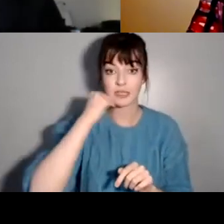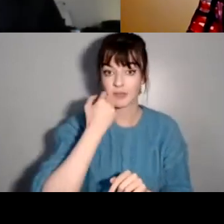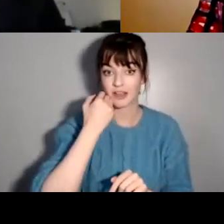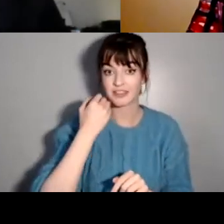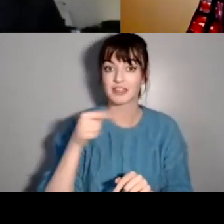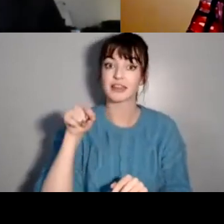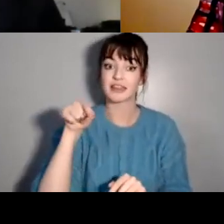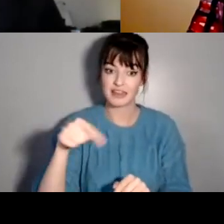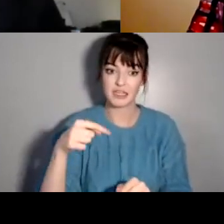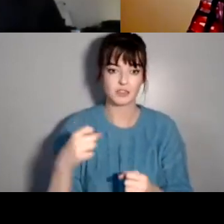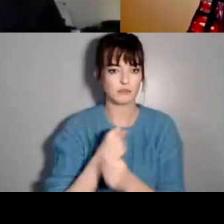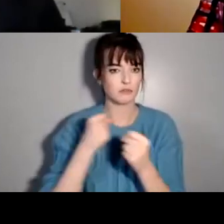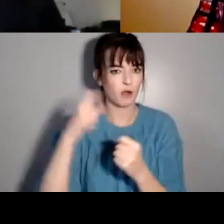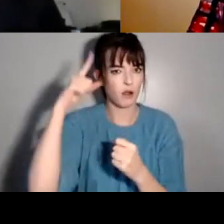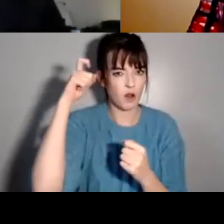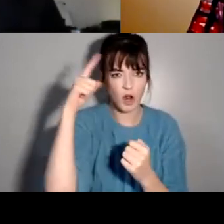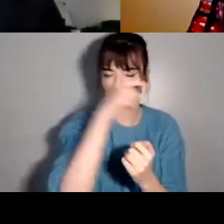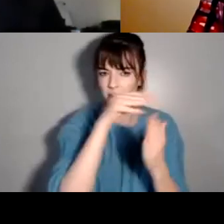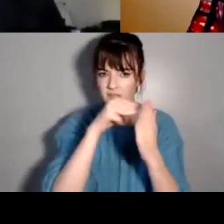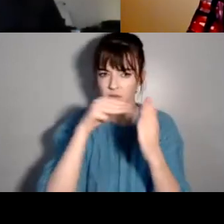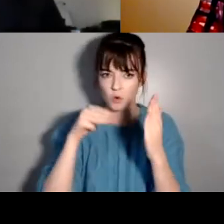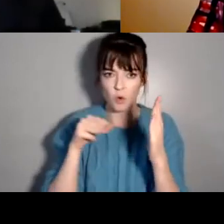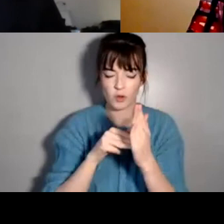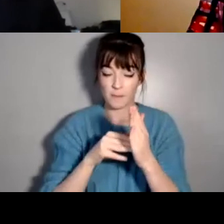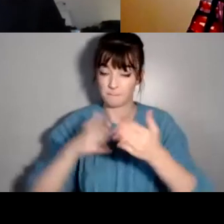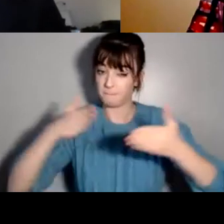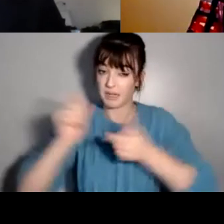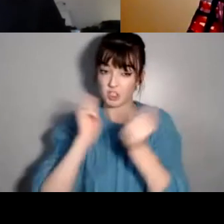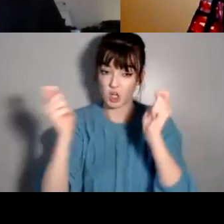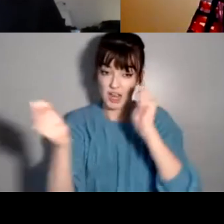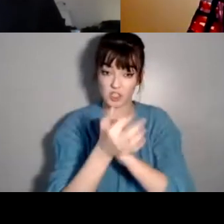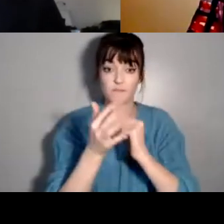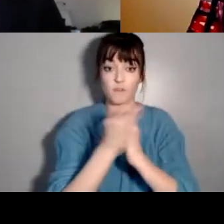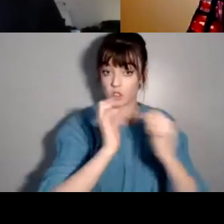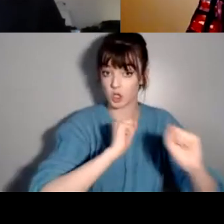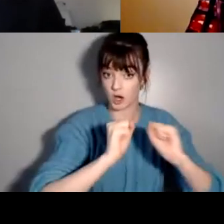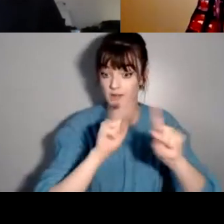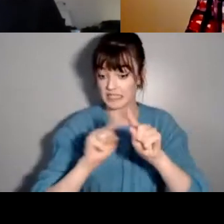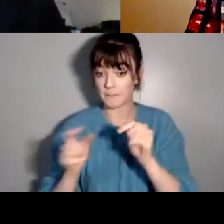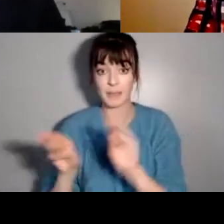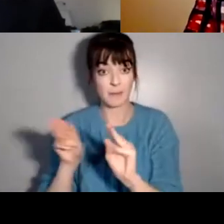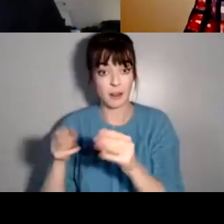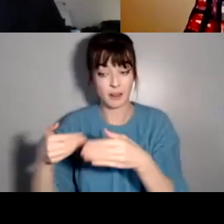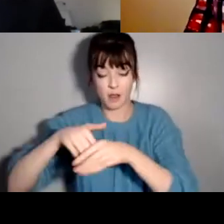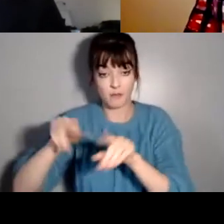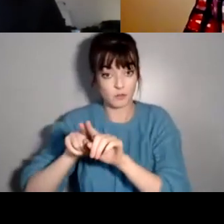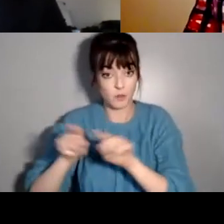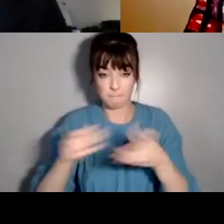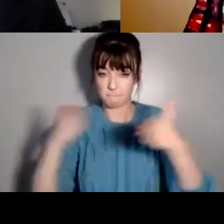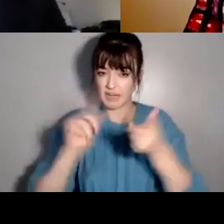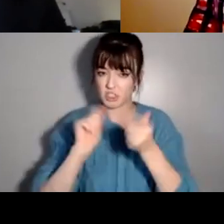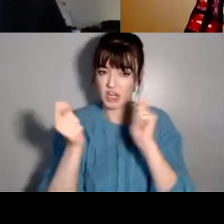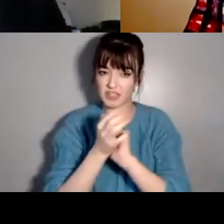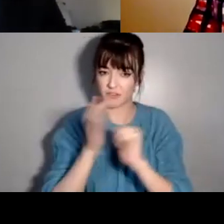complex program. It is transformational change, both the services, the individuals, and there are